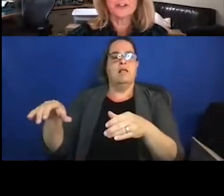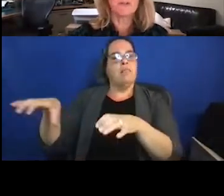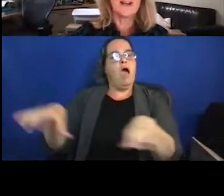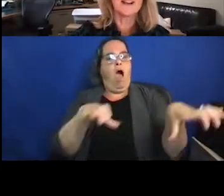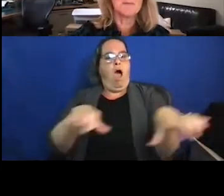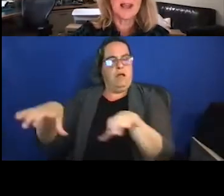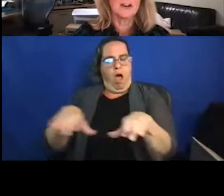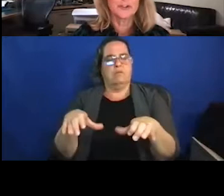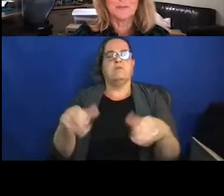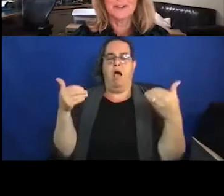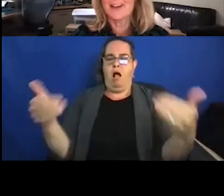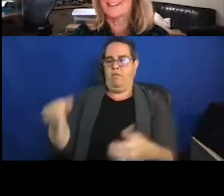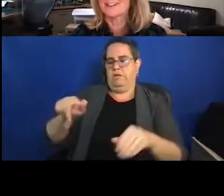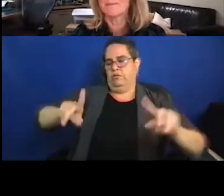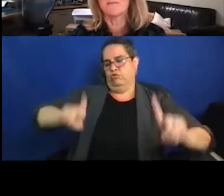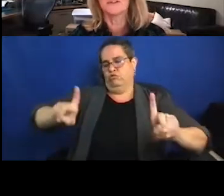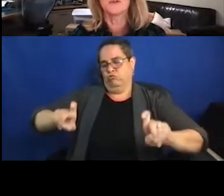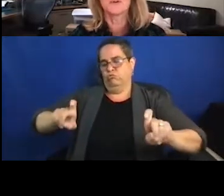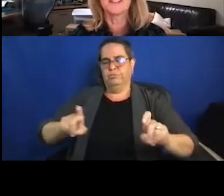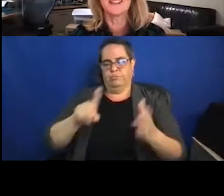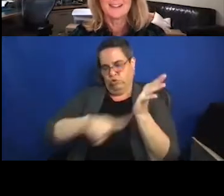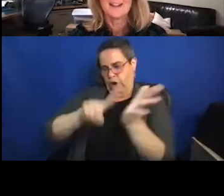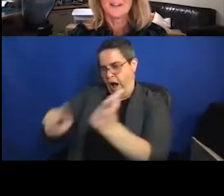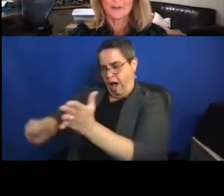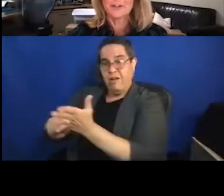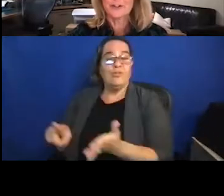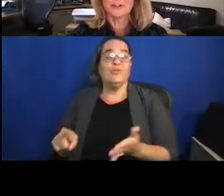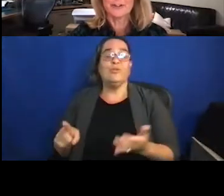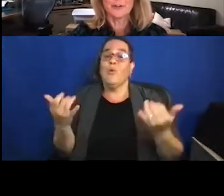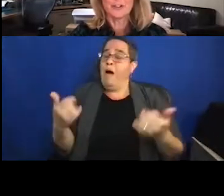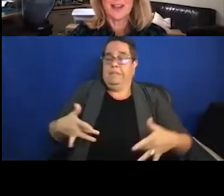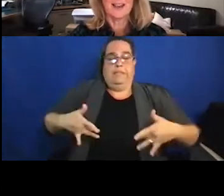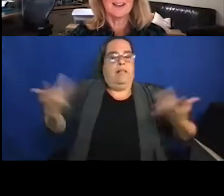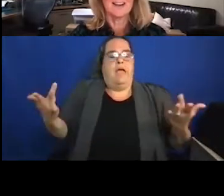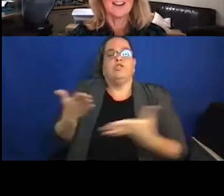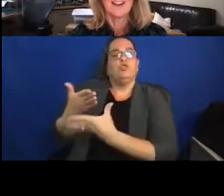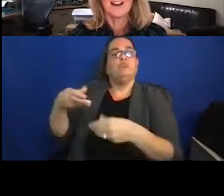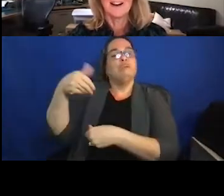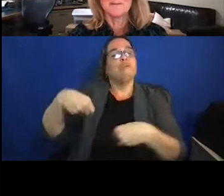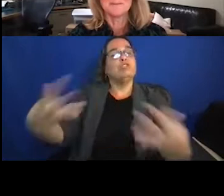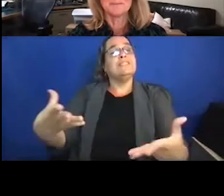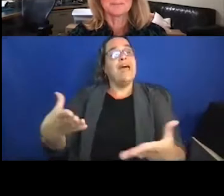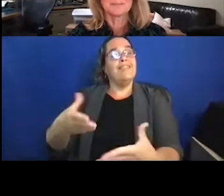are just writing up now. So I'm delighted to be able to present the results with you today.